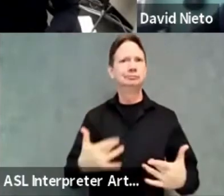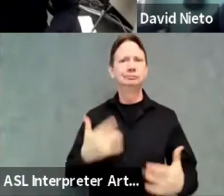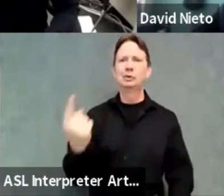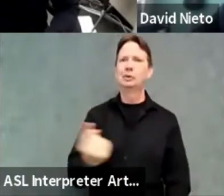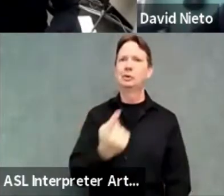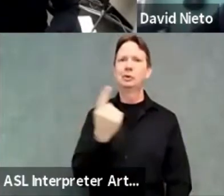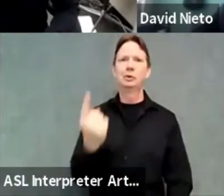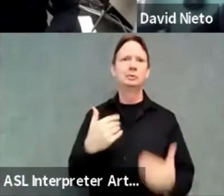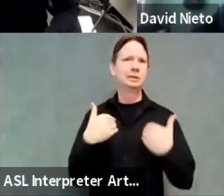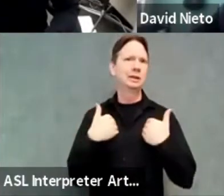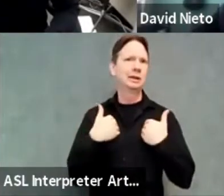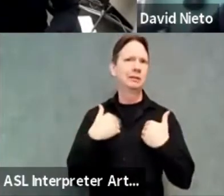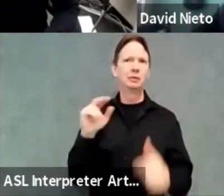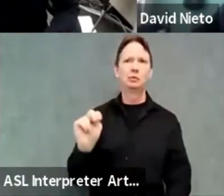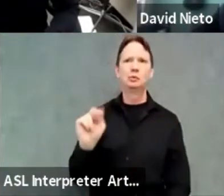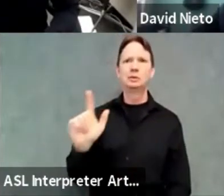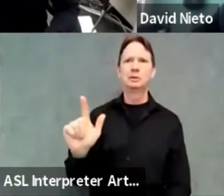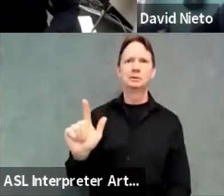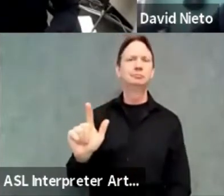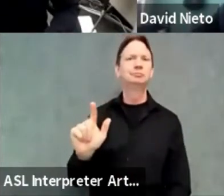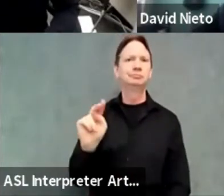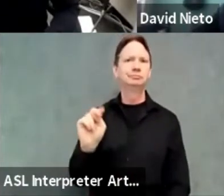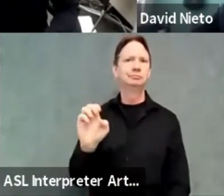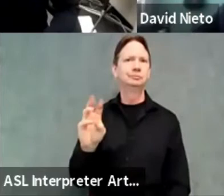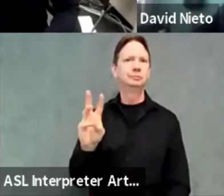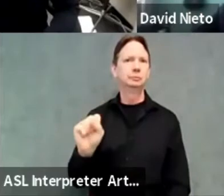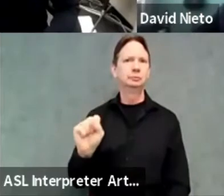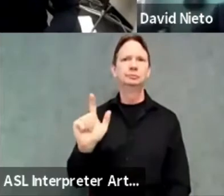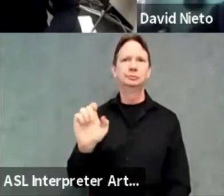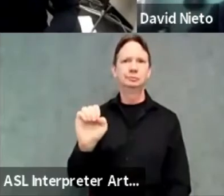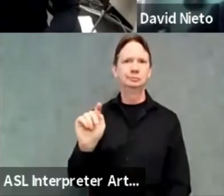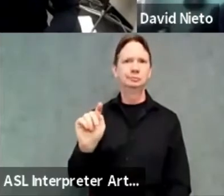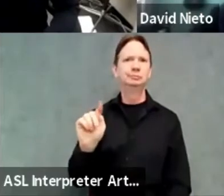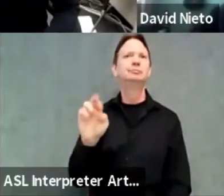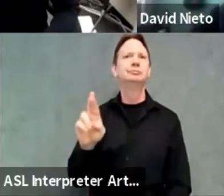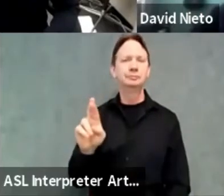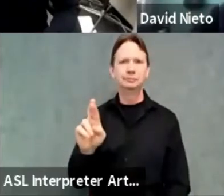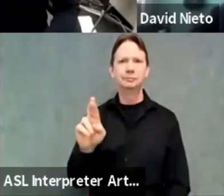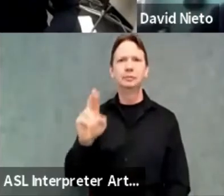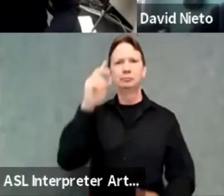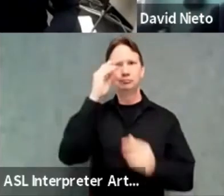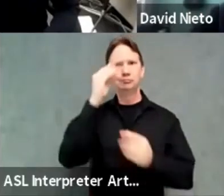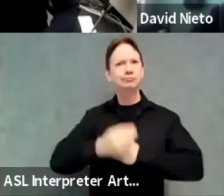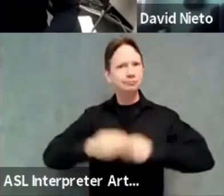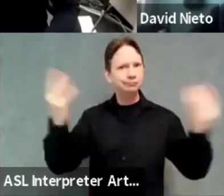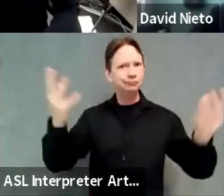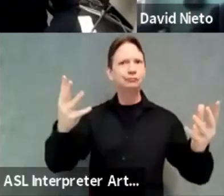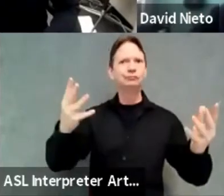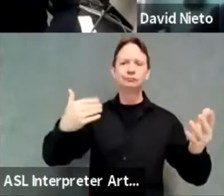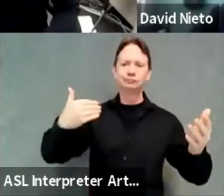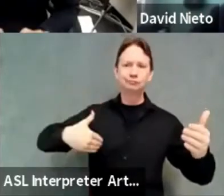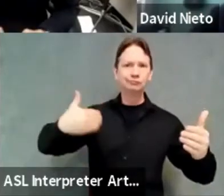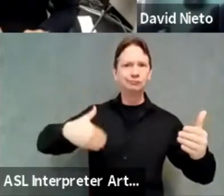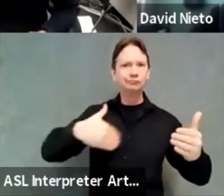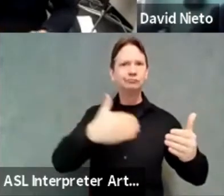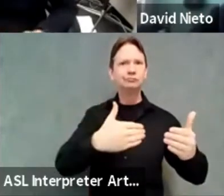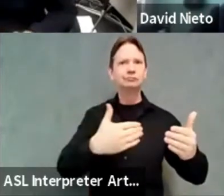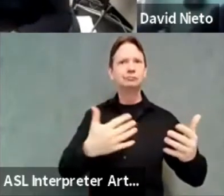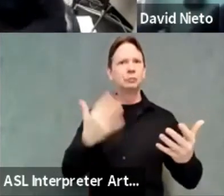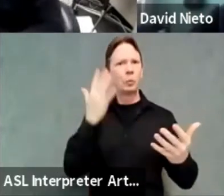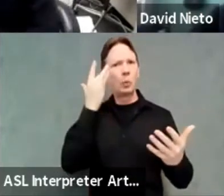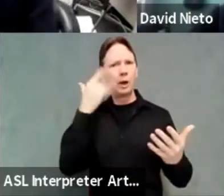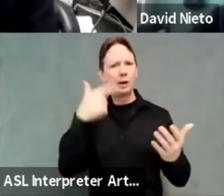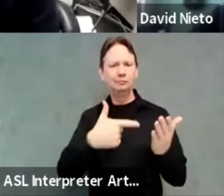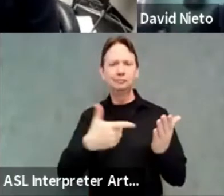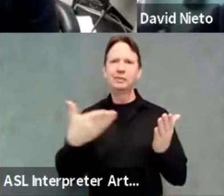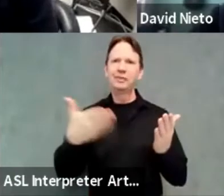periodically during the year. It was a great way to highlight information and let people know what other SIG